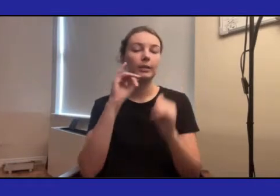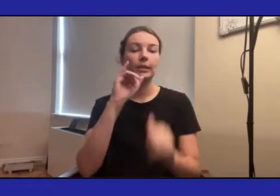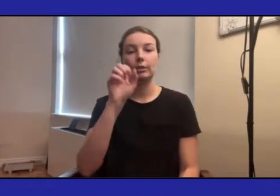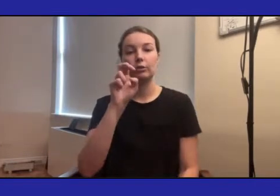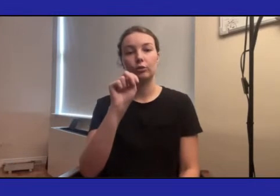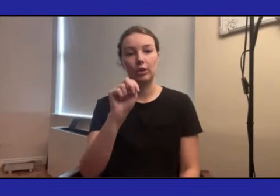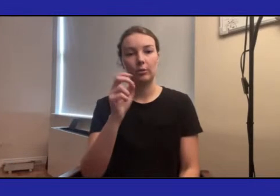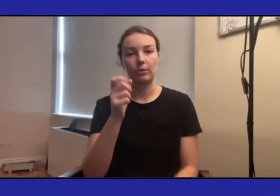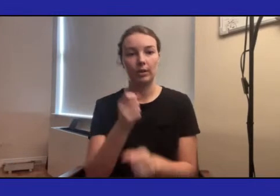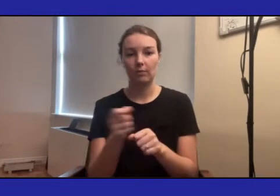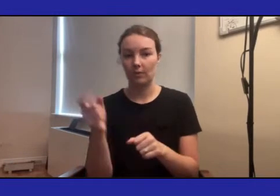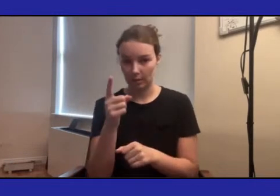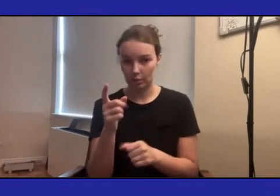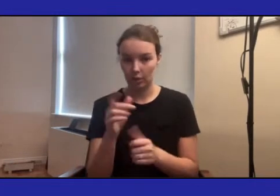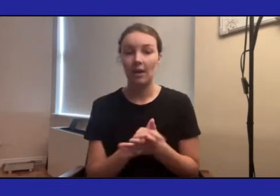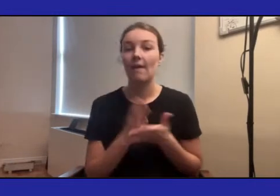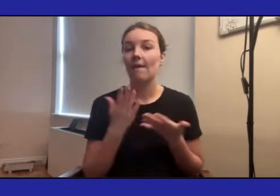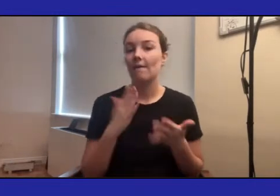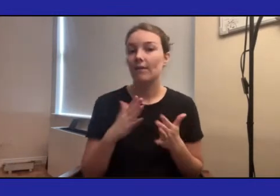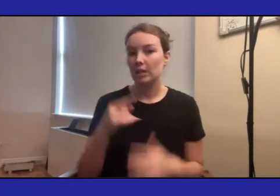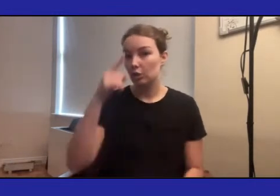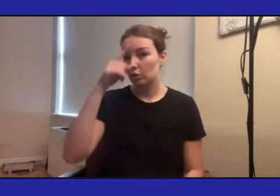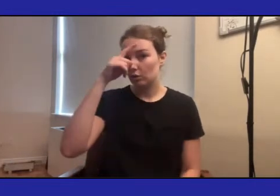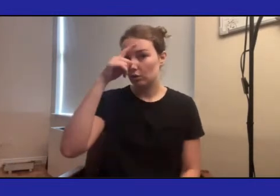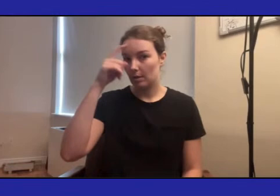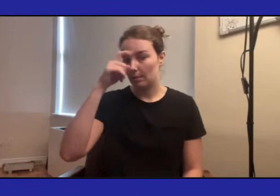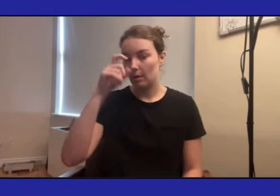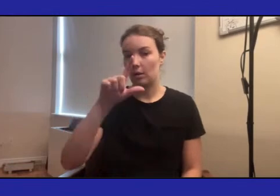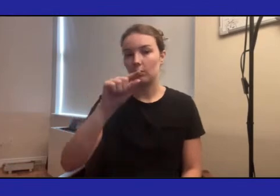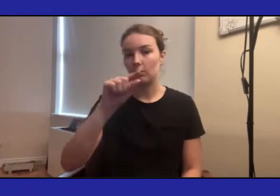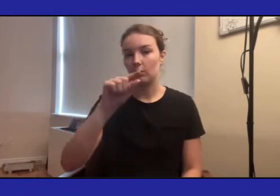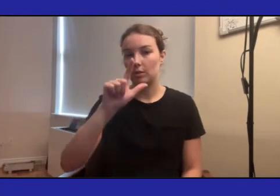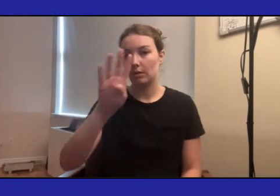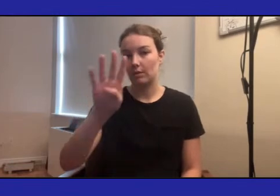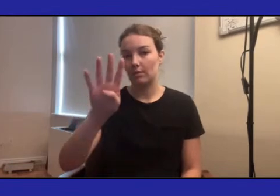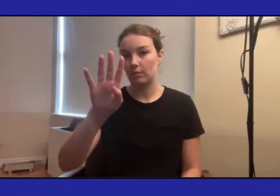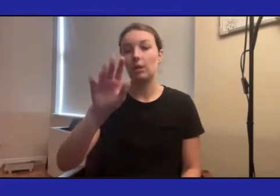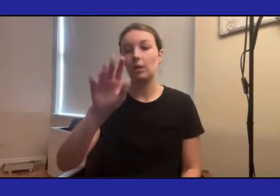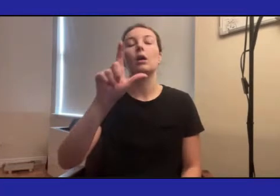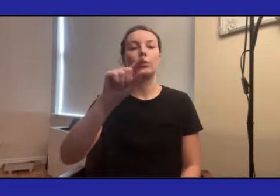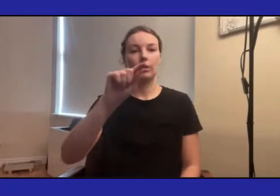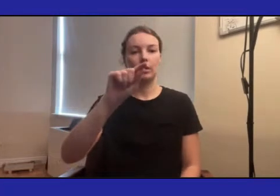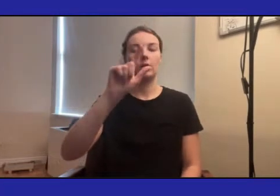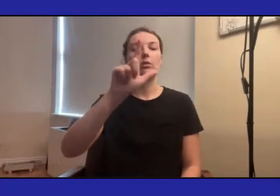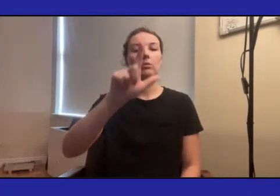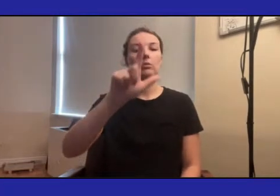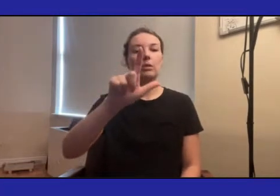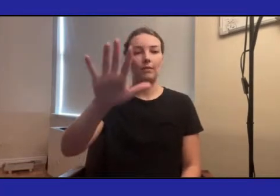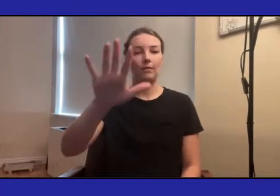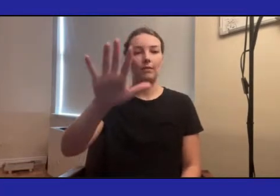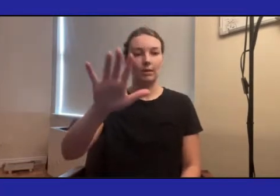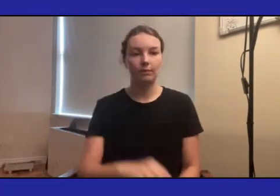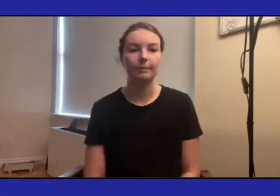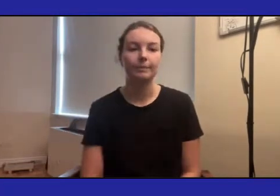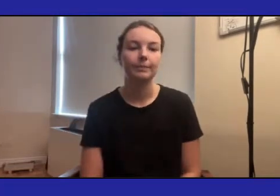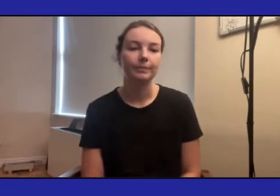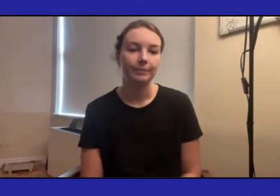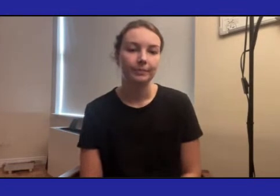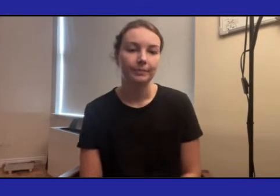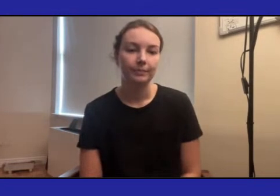in summer 2025. This is just an example of one of our latest performance